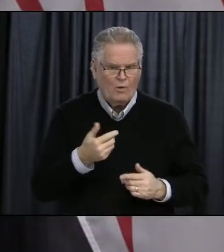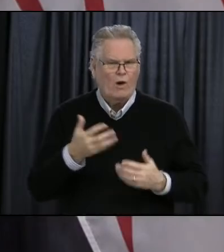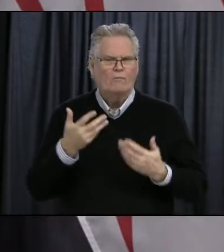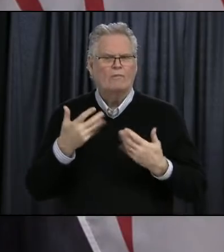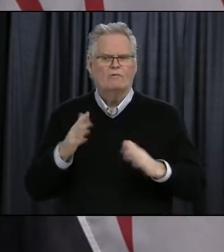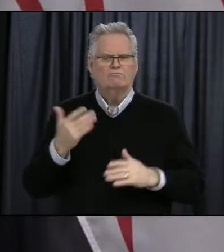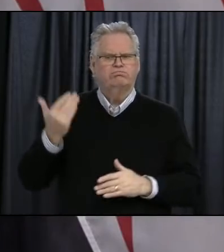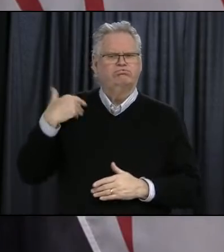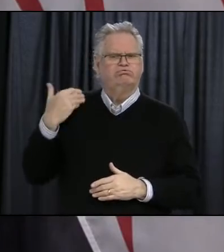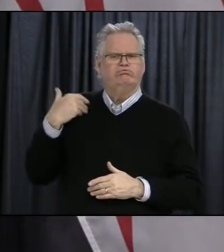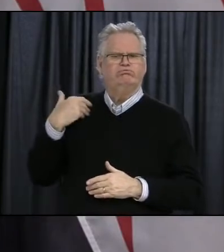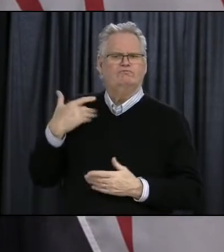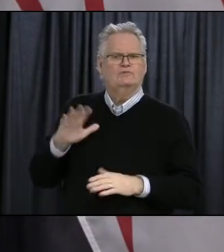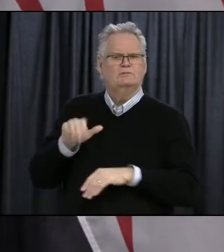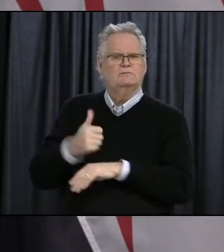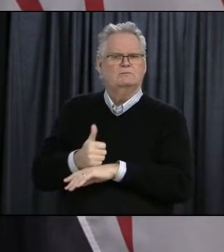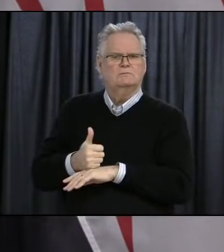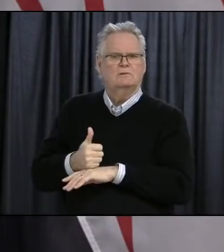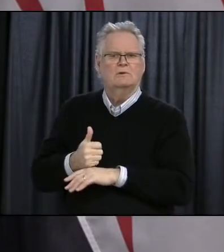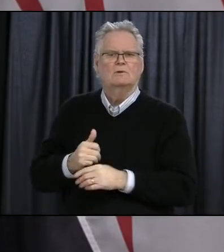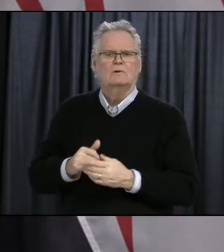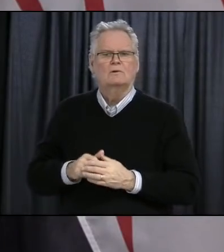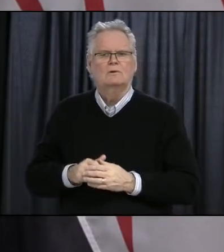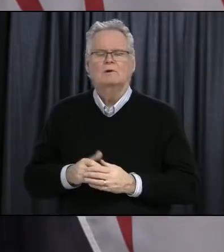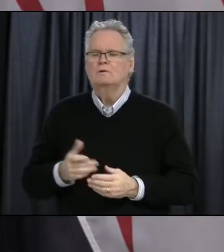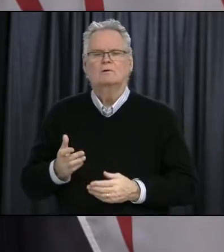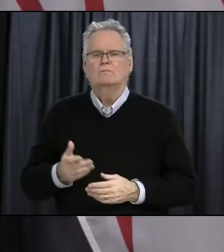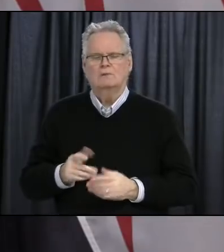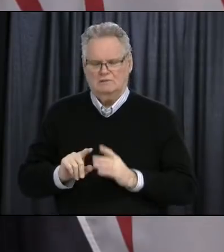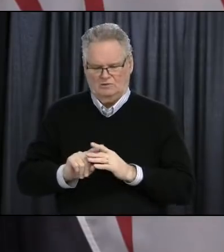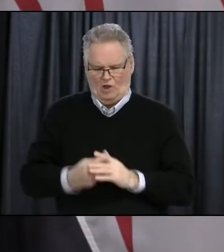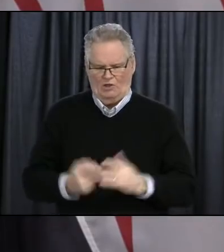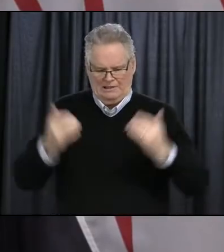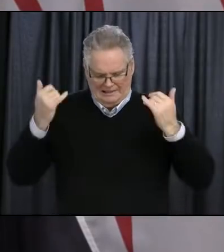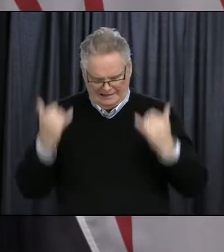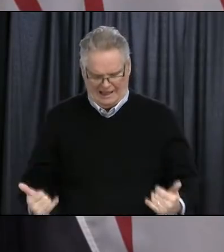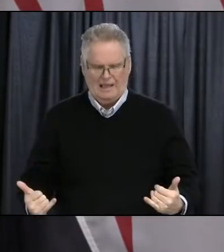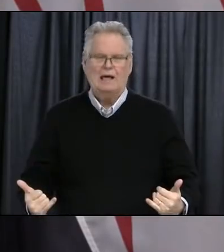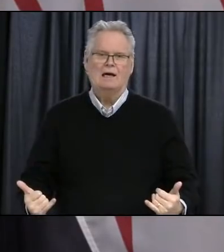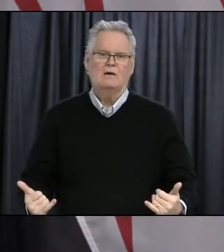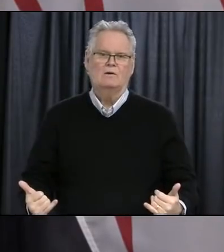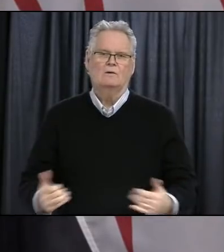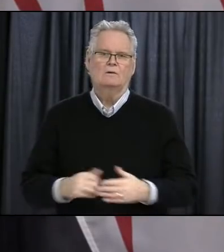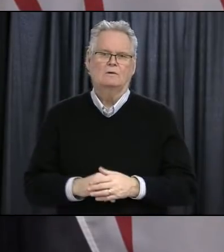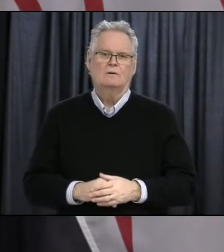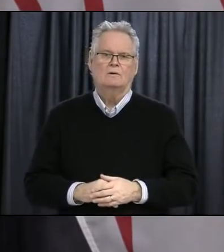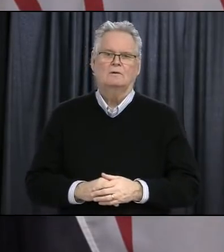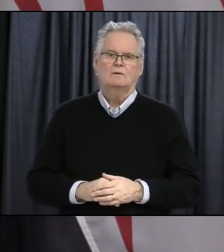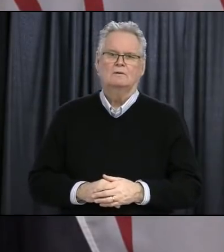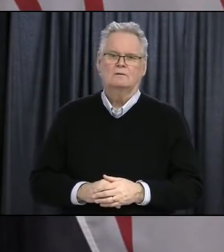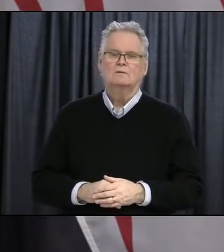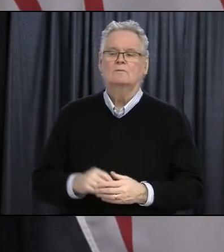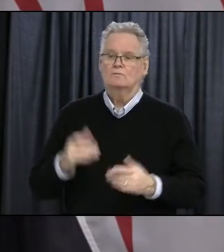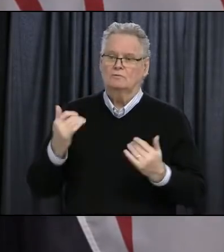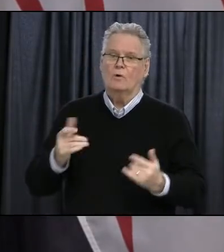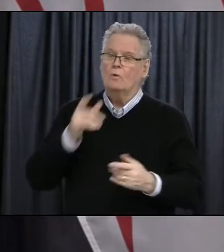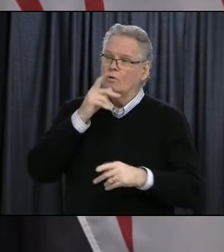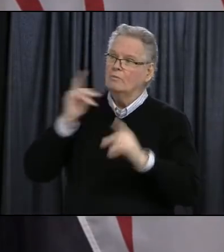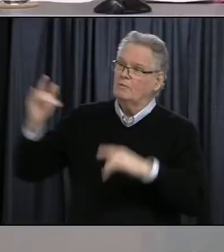it's starting today, as of now, and it's for people who are coming in as of now.